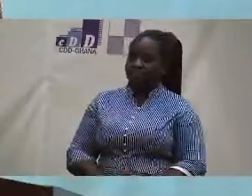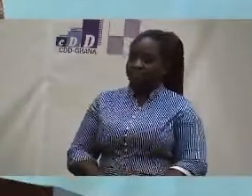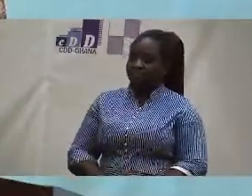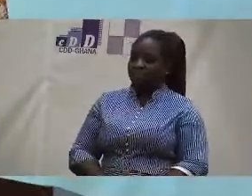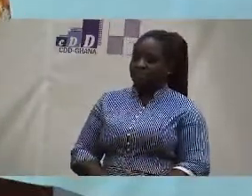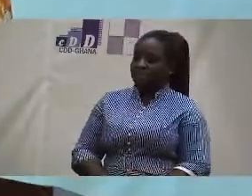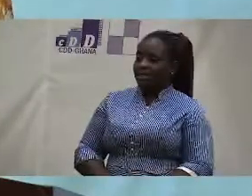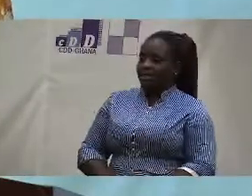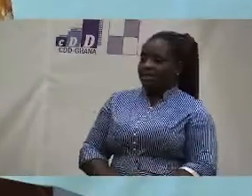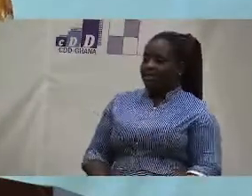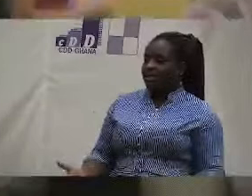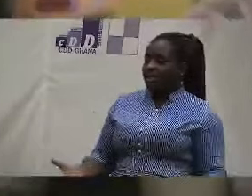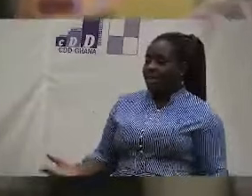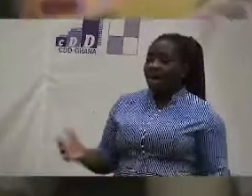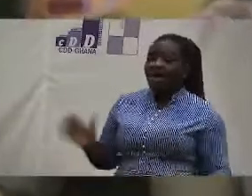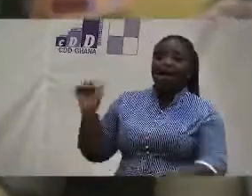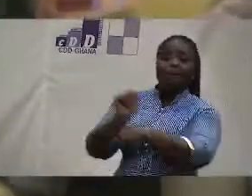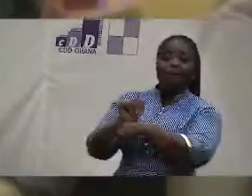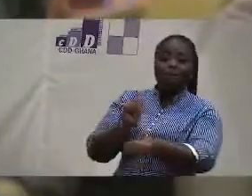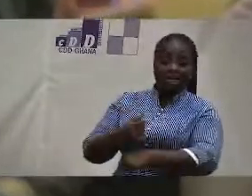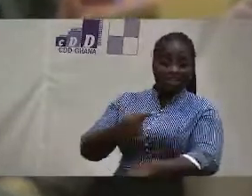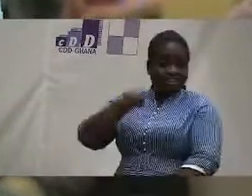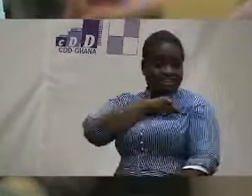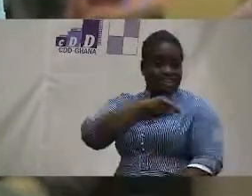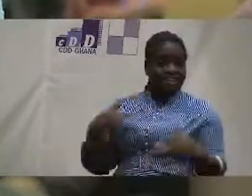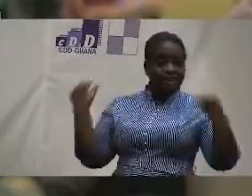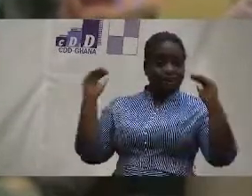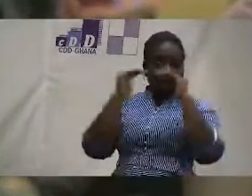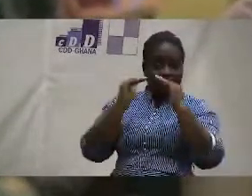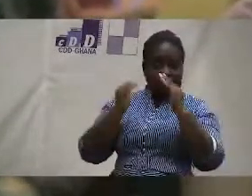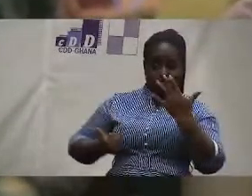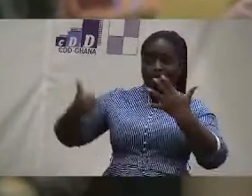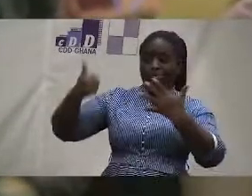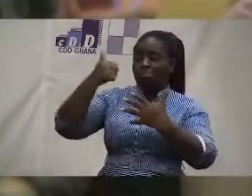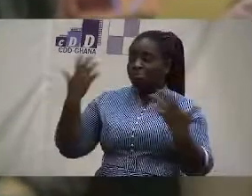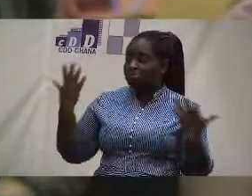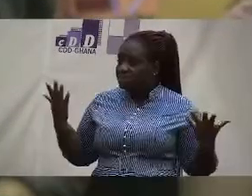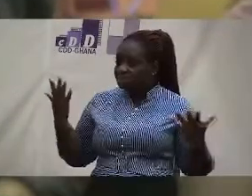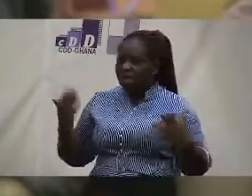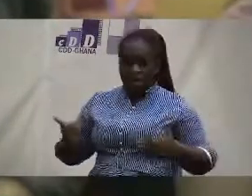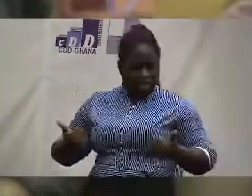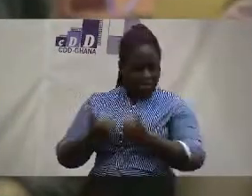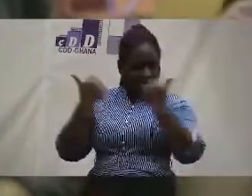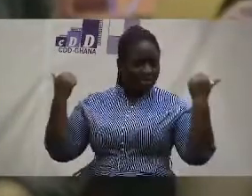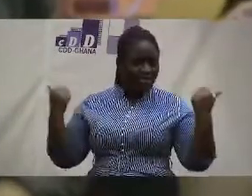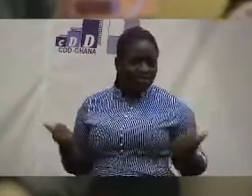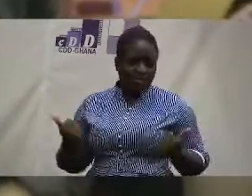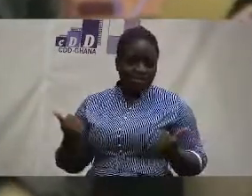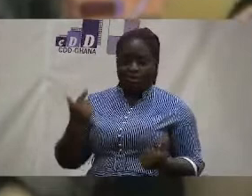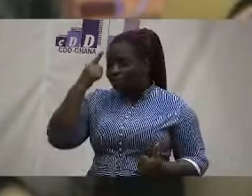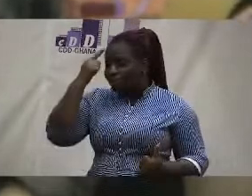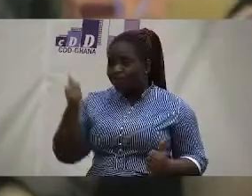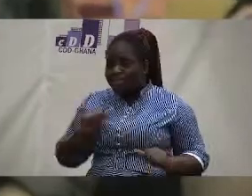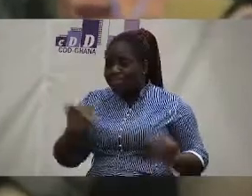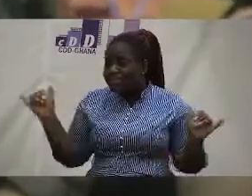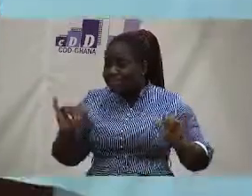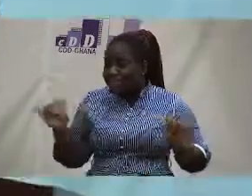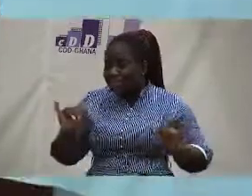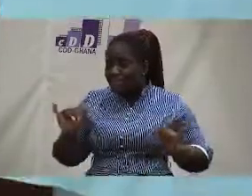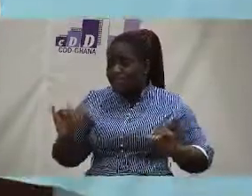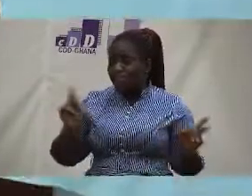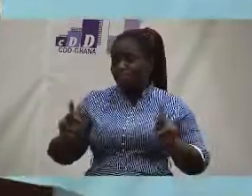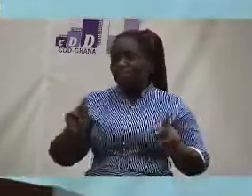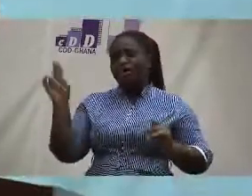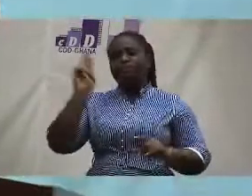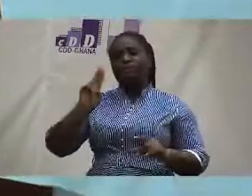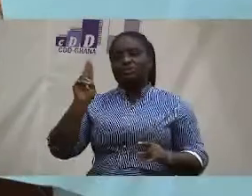Or either our work when it comes to gender equality promotion, it is challenged because the same actors are using